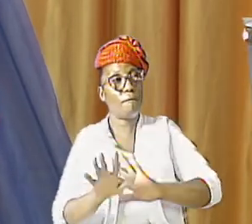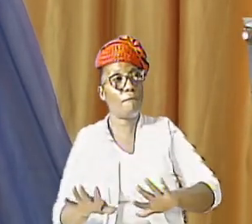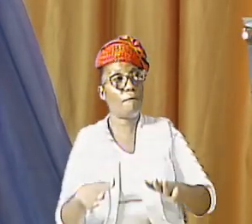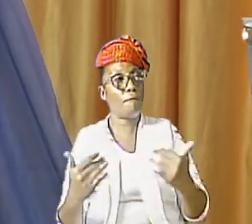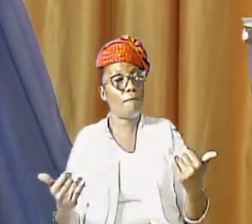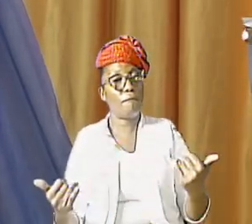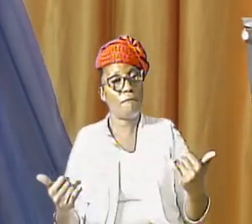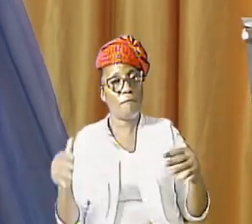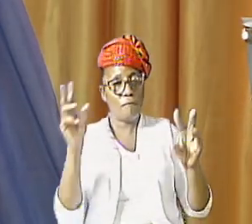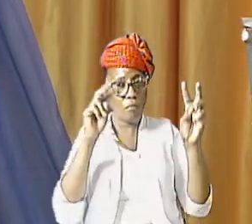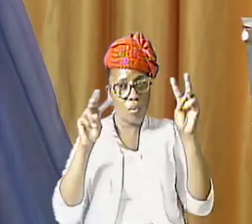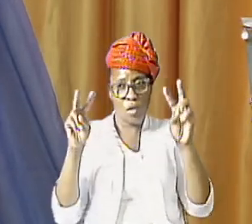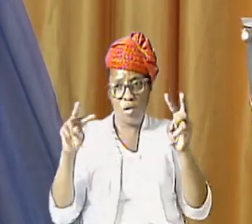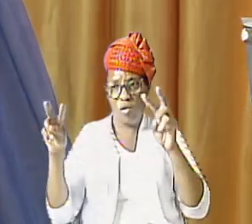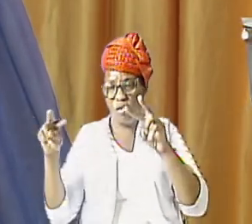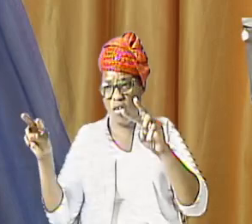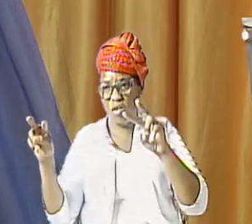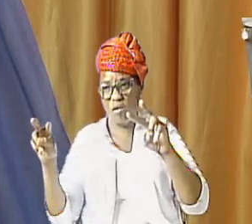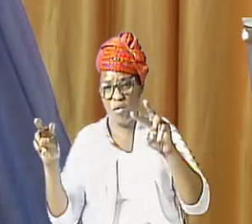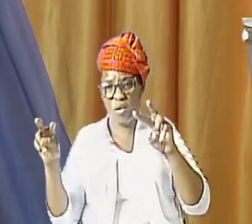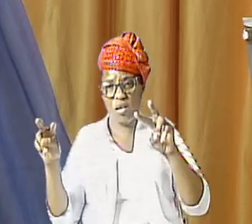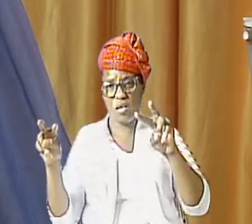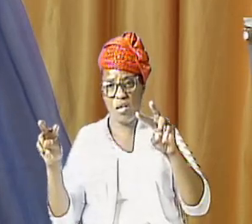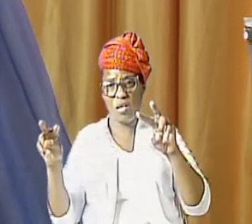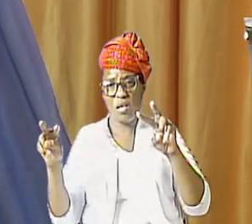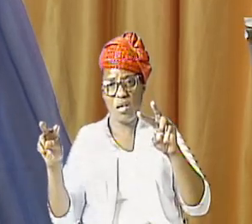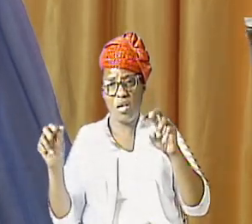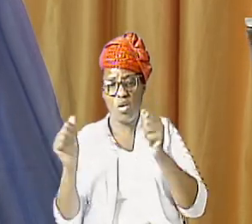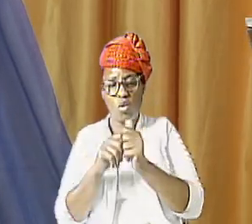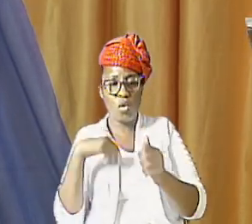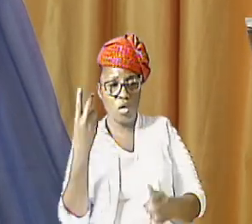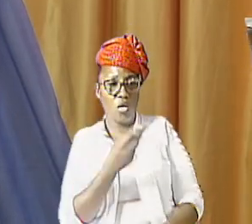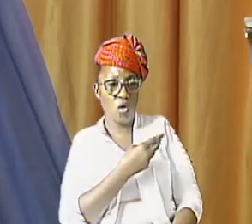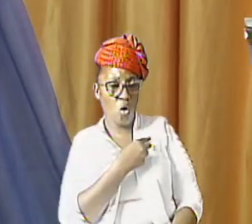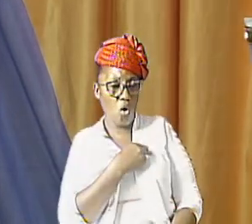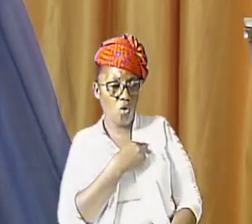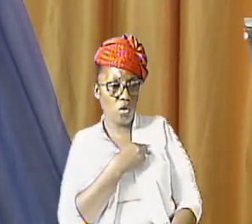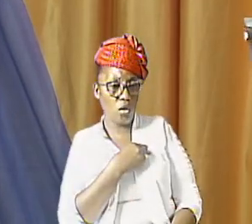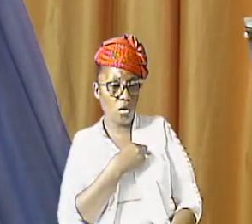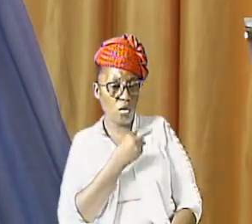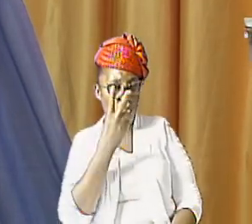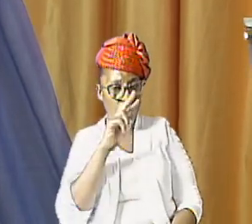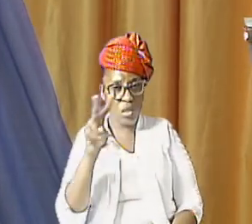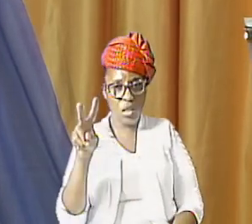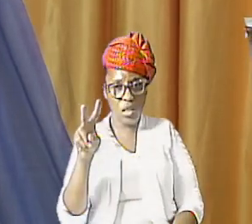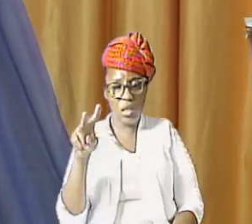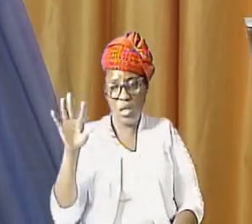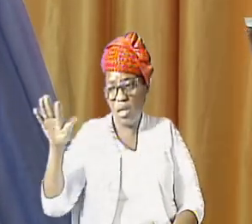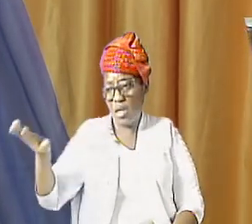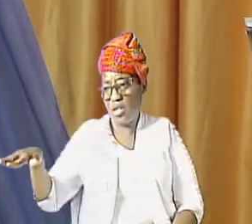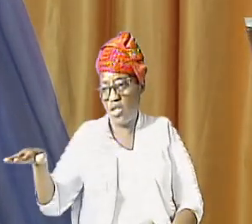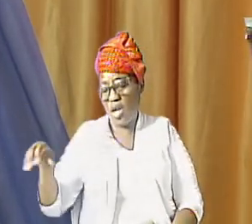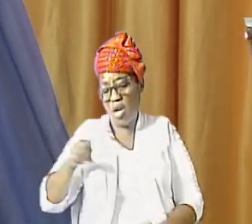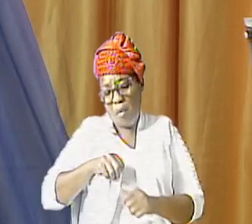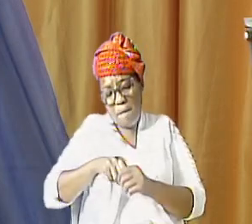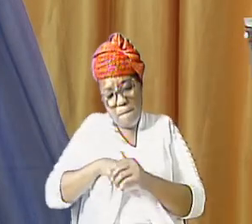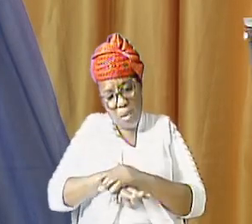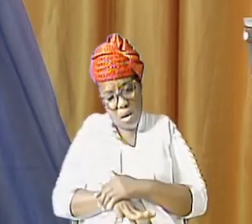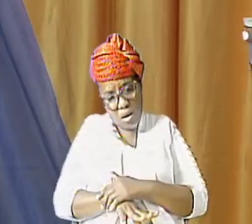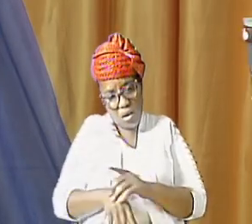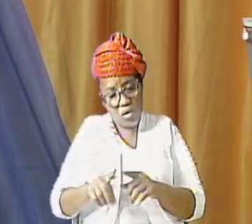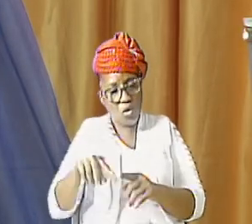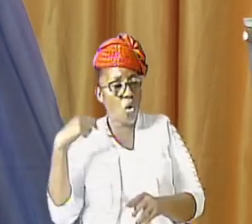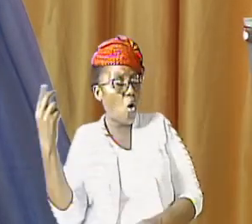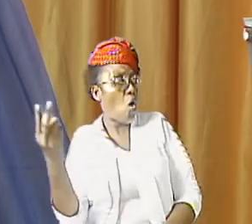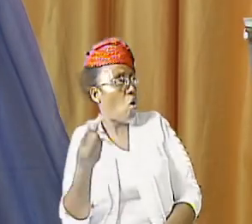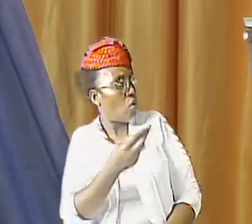Peace. Now the observant among us will note, a child will be born